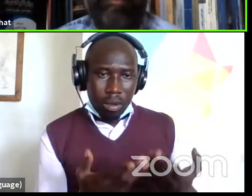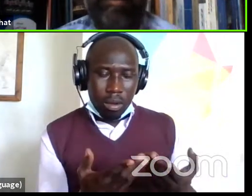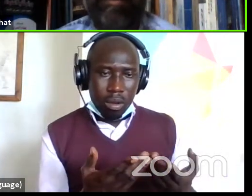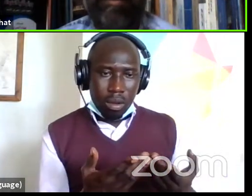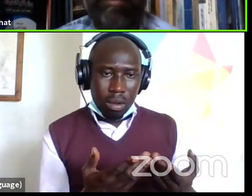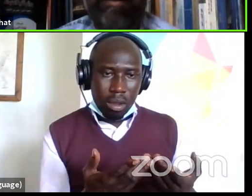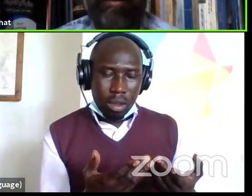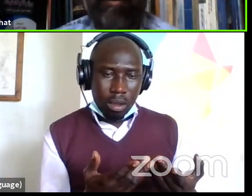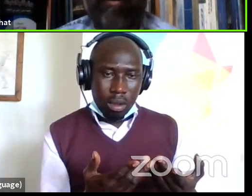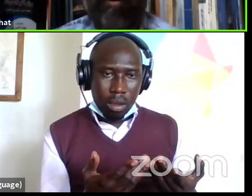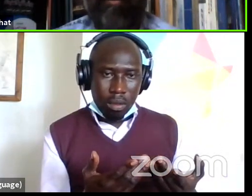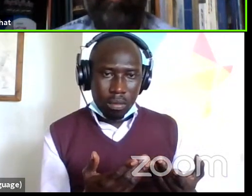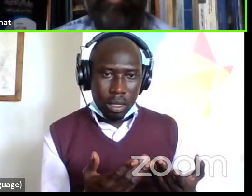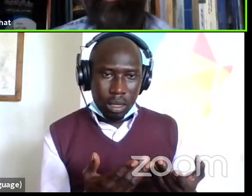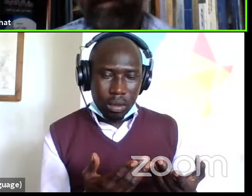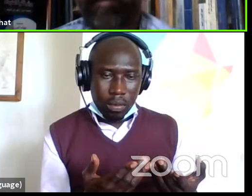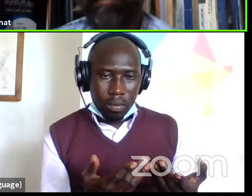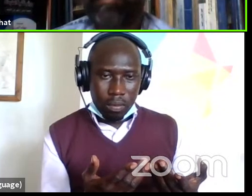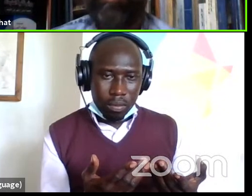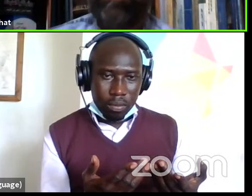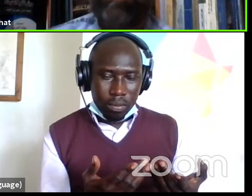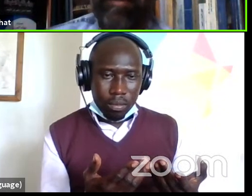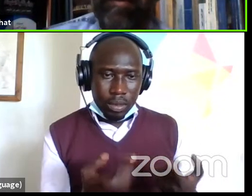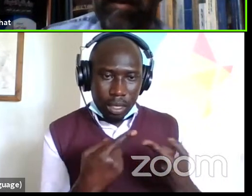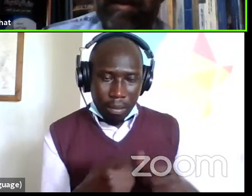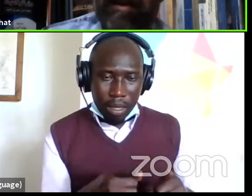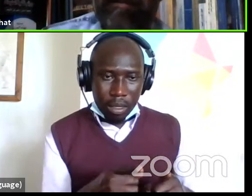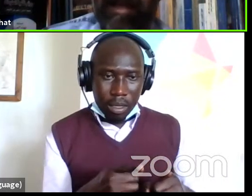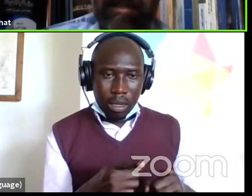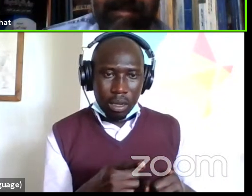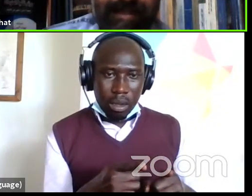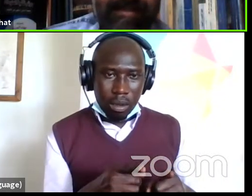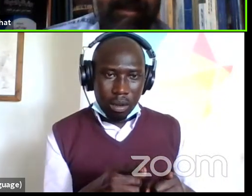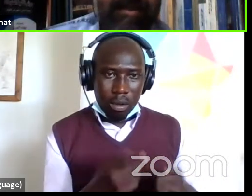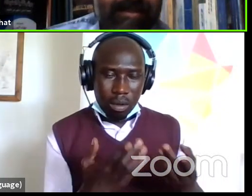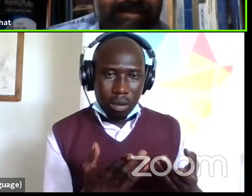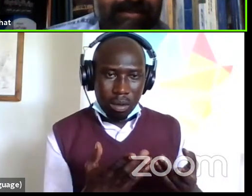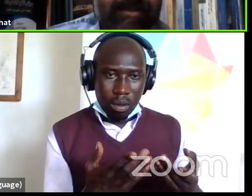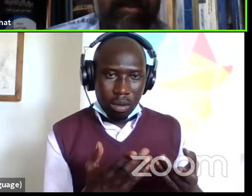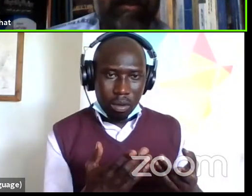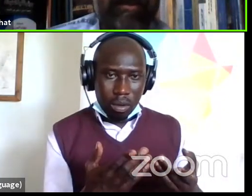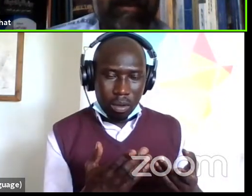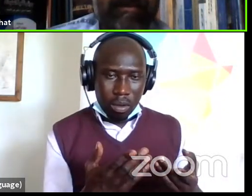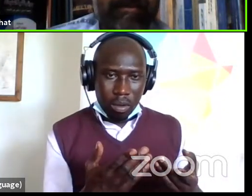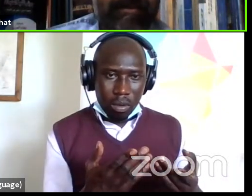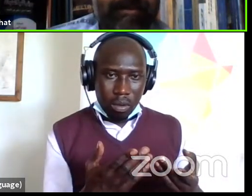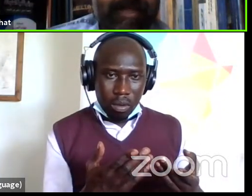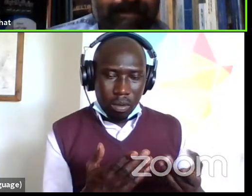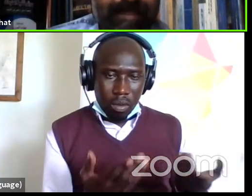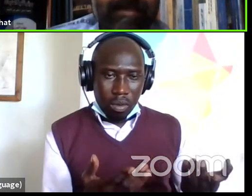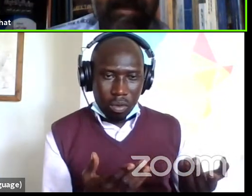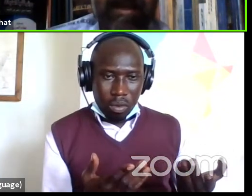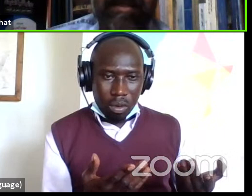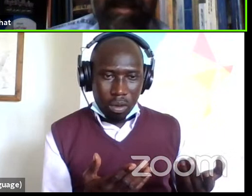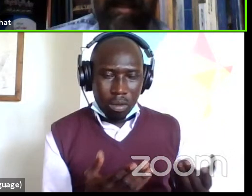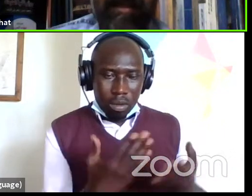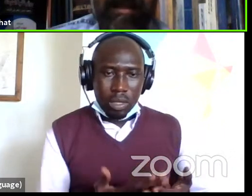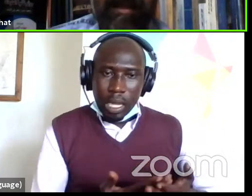the or not but they oblige that the authorities to